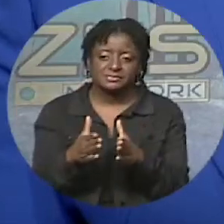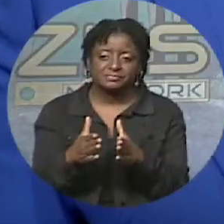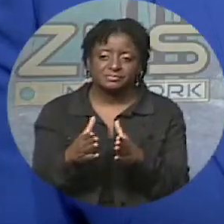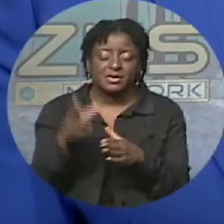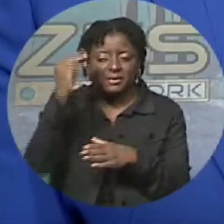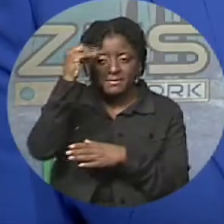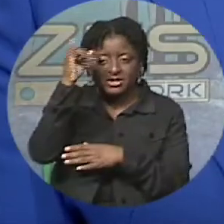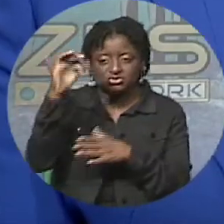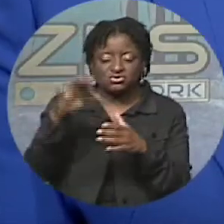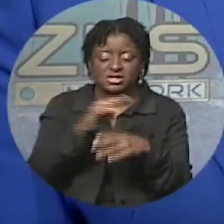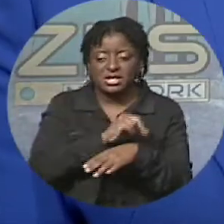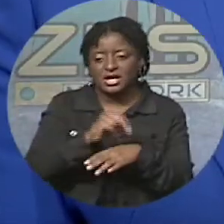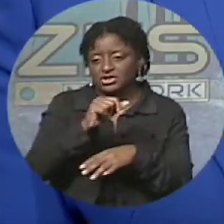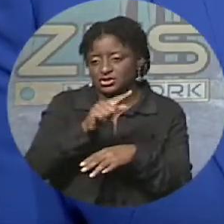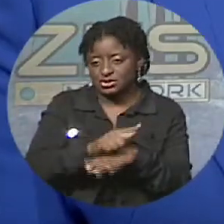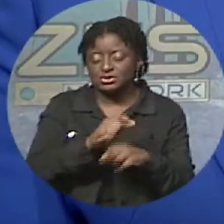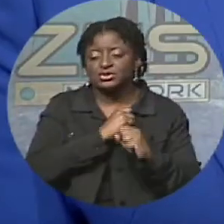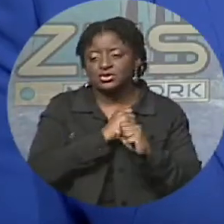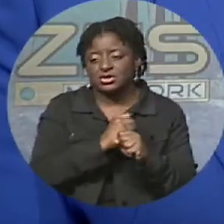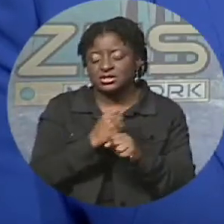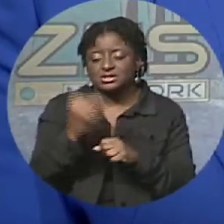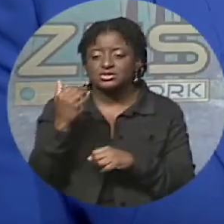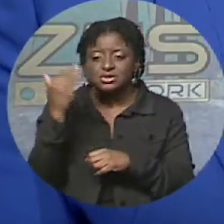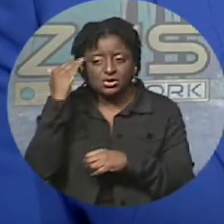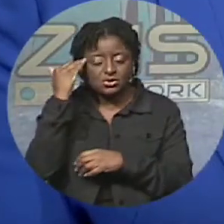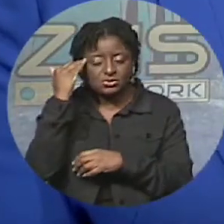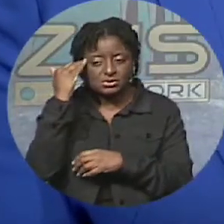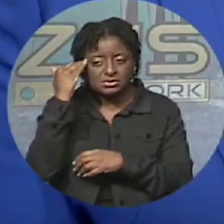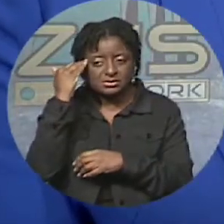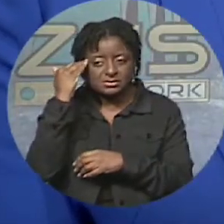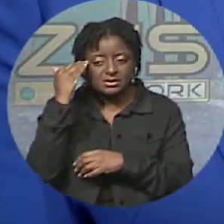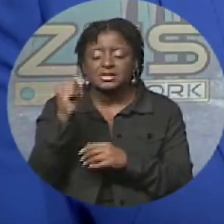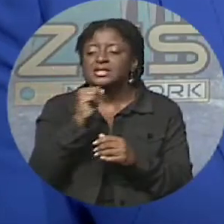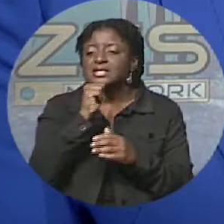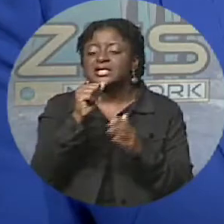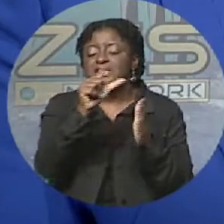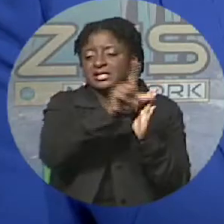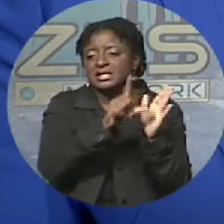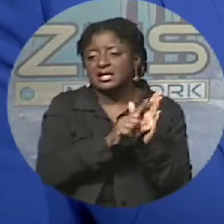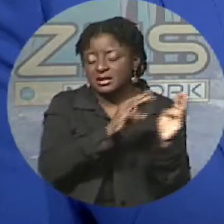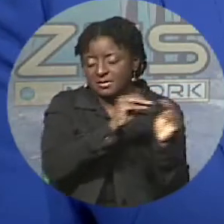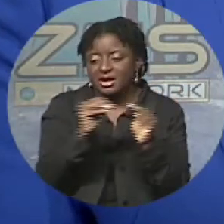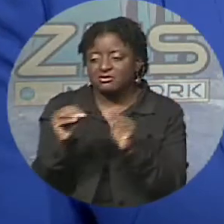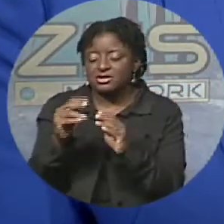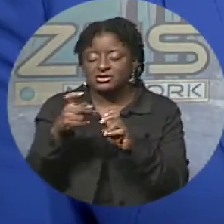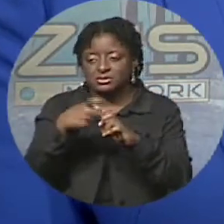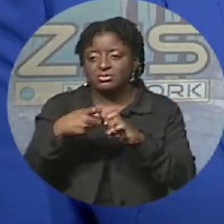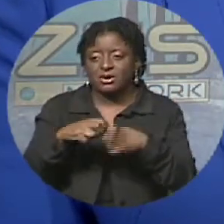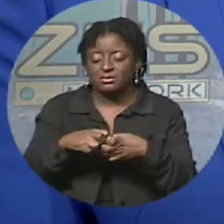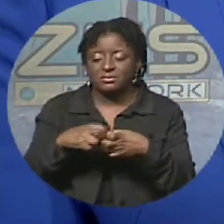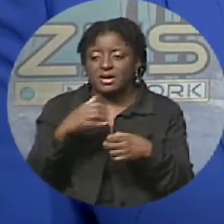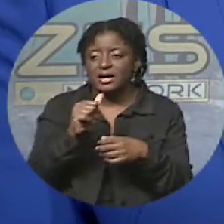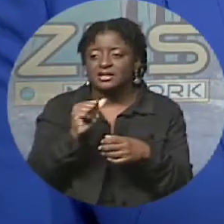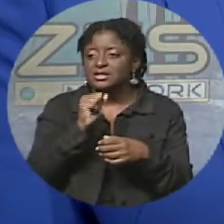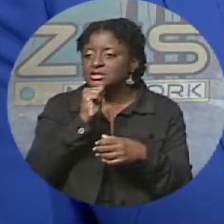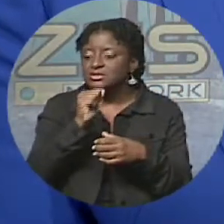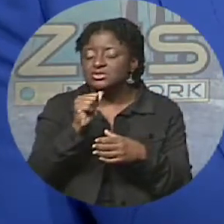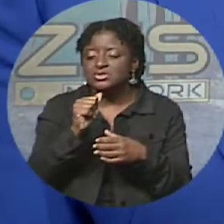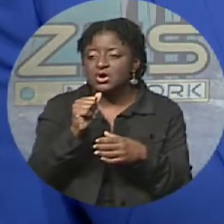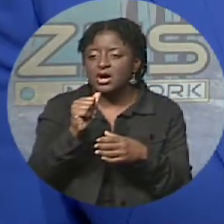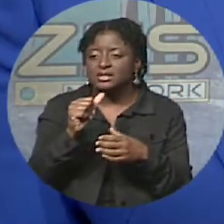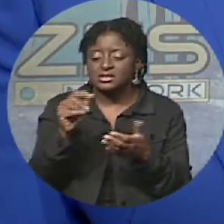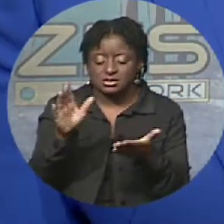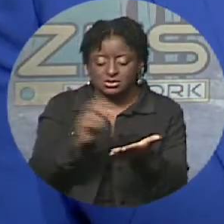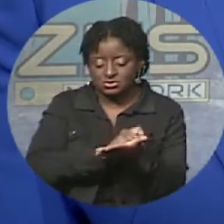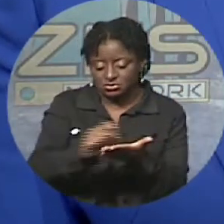While the Ministry of National Security knows that when it comes to the illegal migration issue and undocumented Haitians living in shanty towns here create high emotions,